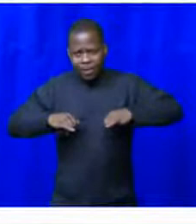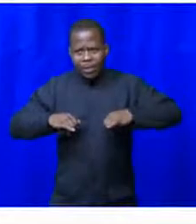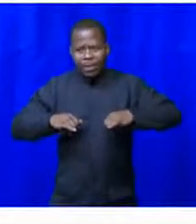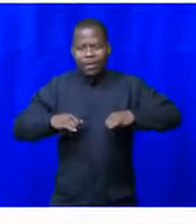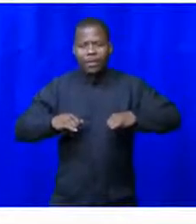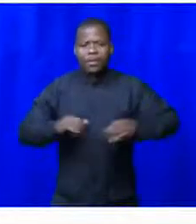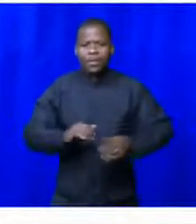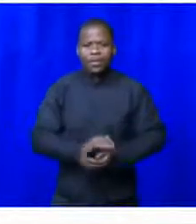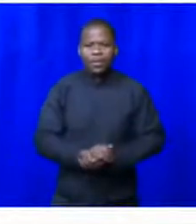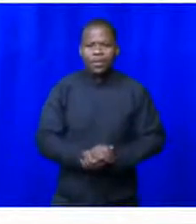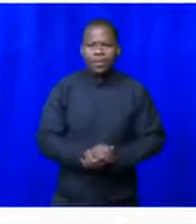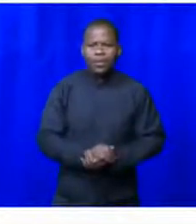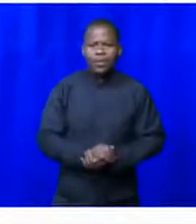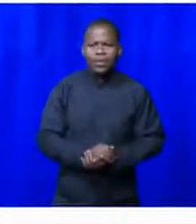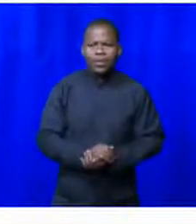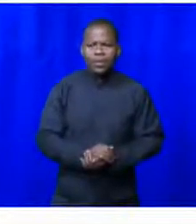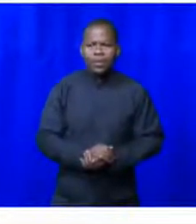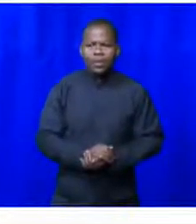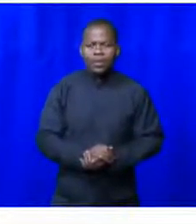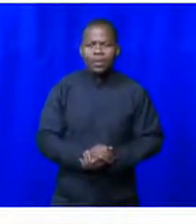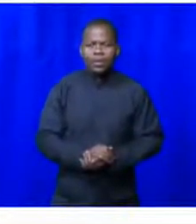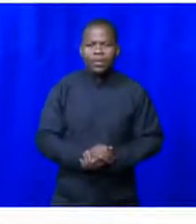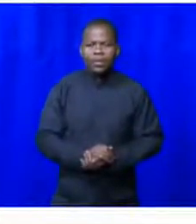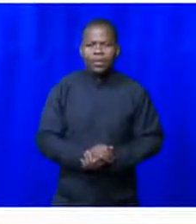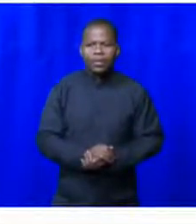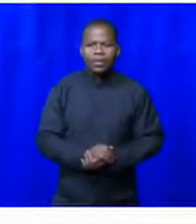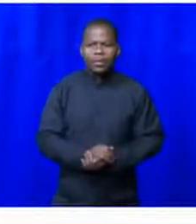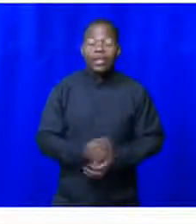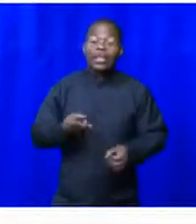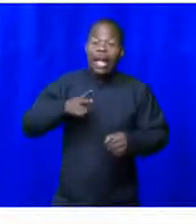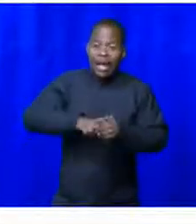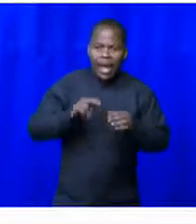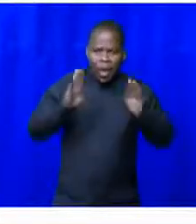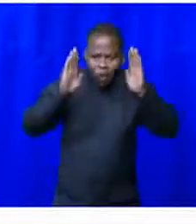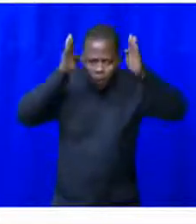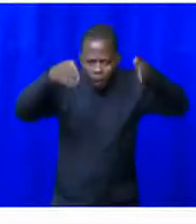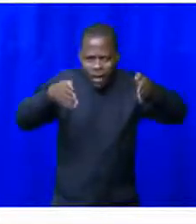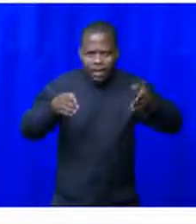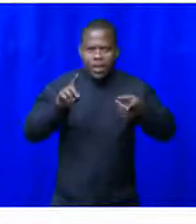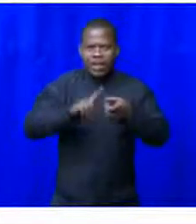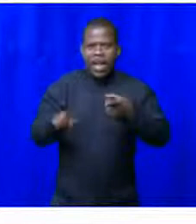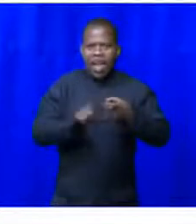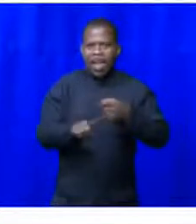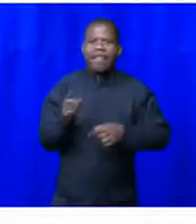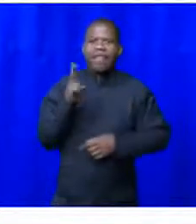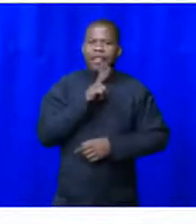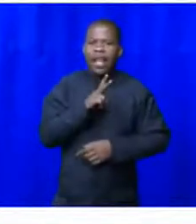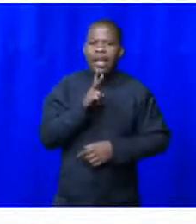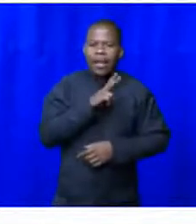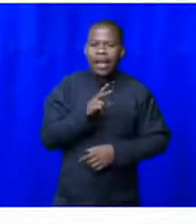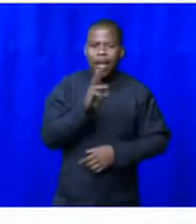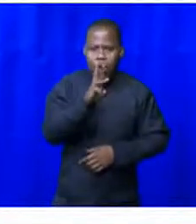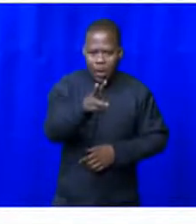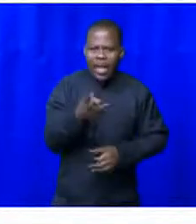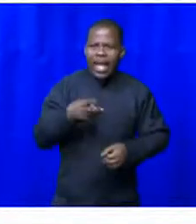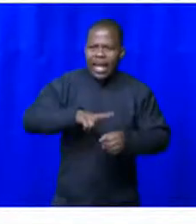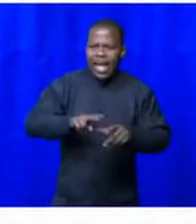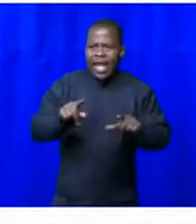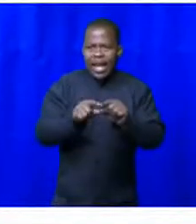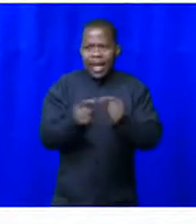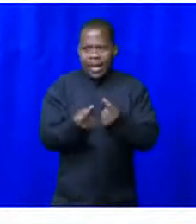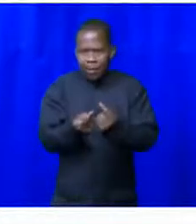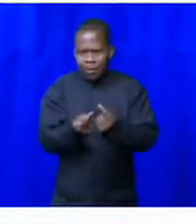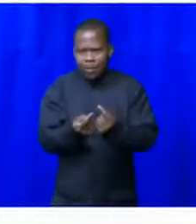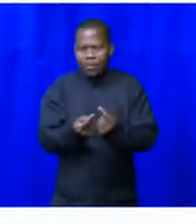overwhelming from the boys, and they are looking forward for the game on Friday. The boys have, as a